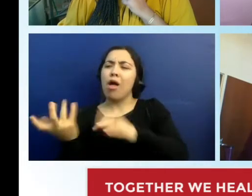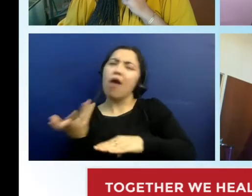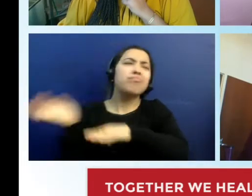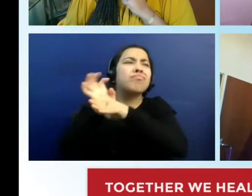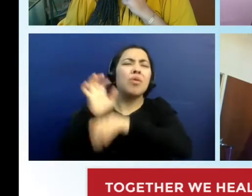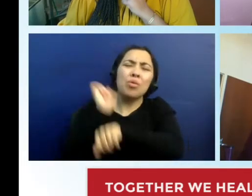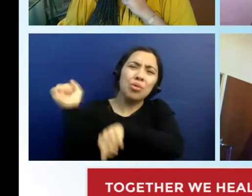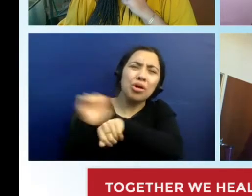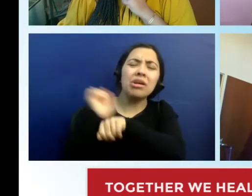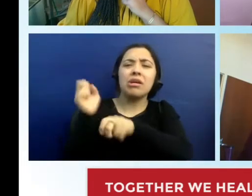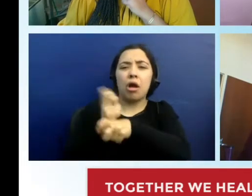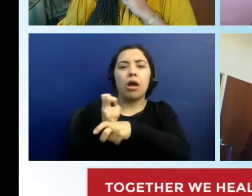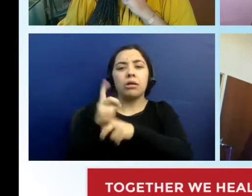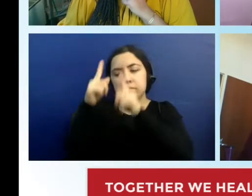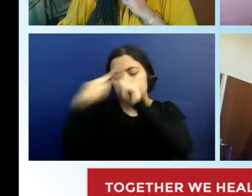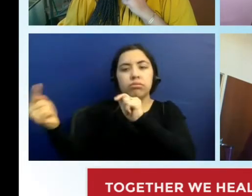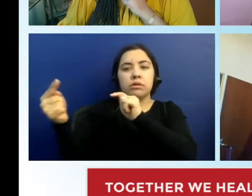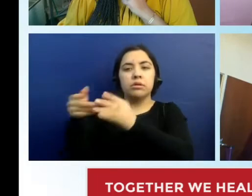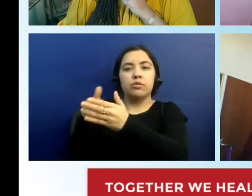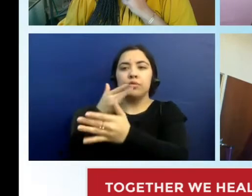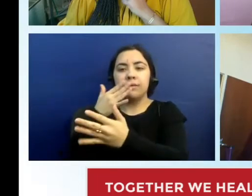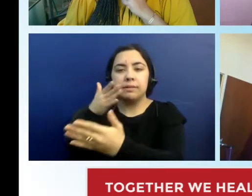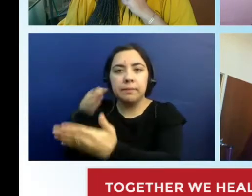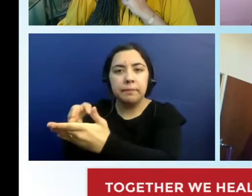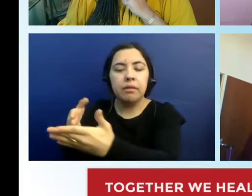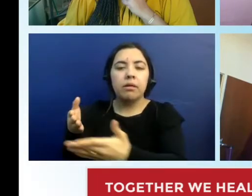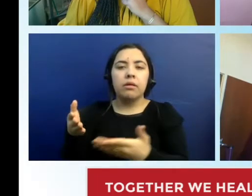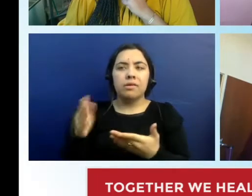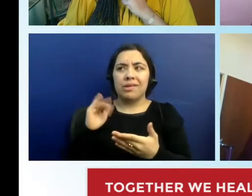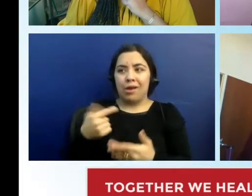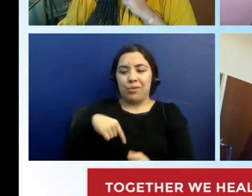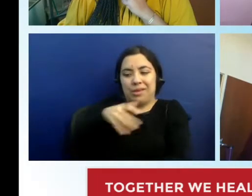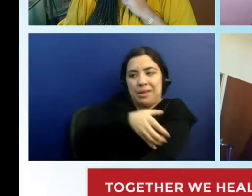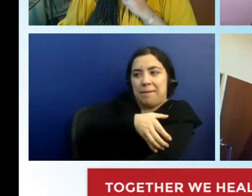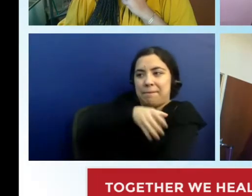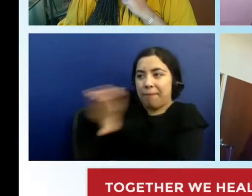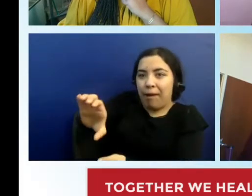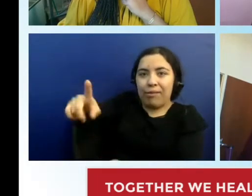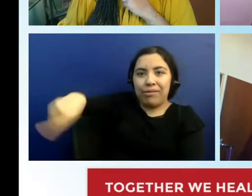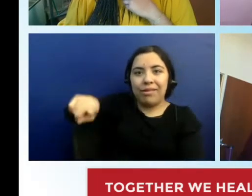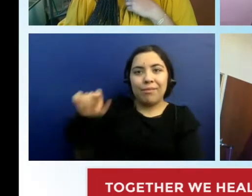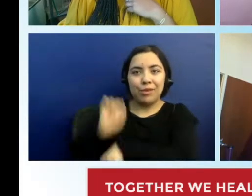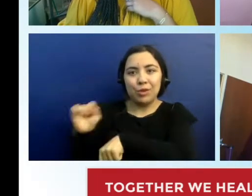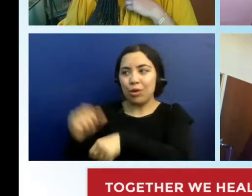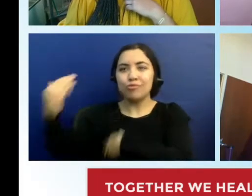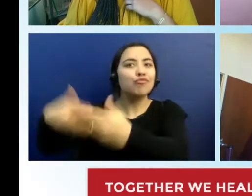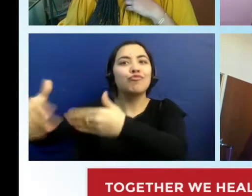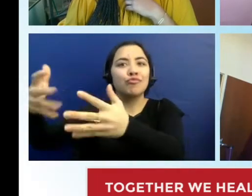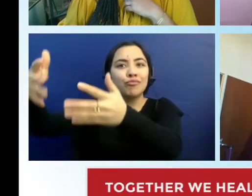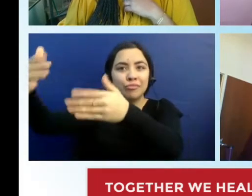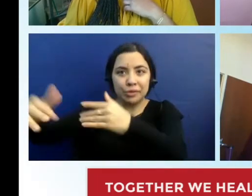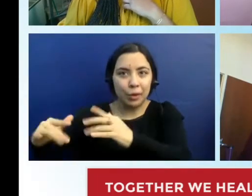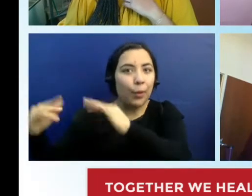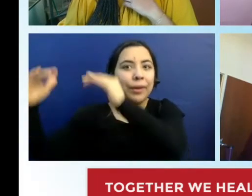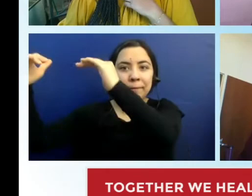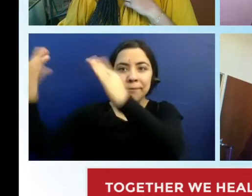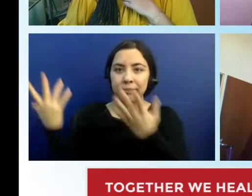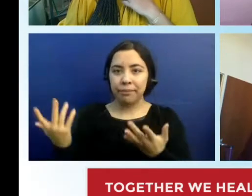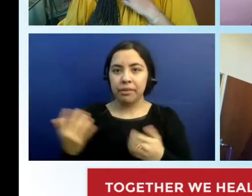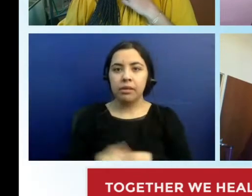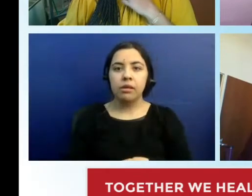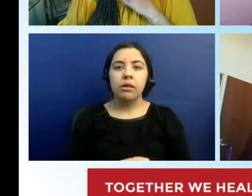work. And so it's, you know, how do we help empower that and get that work going? So thinking future is just